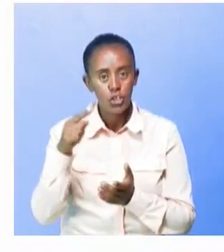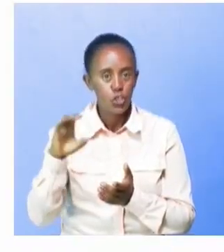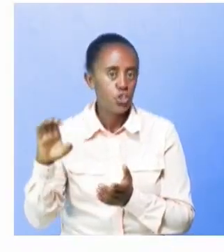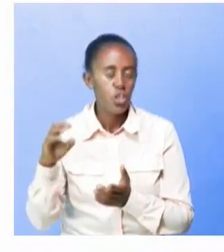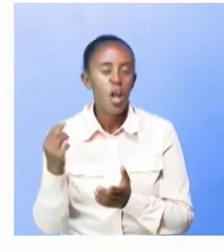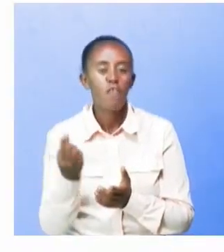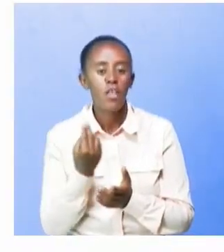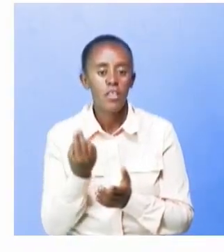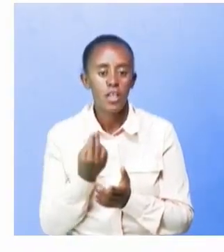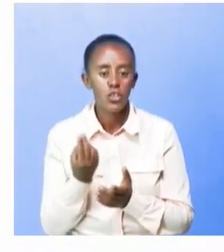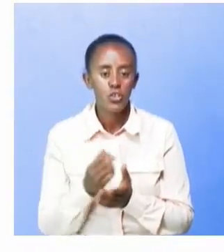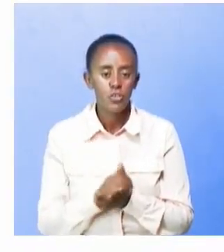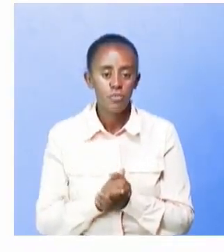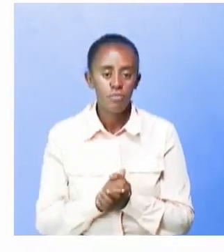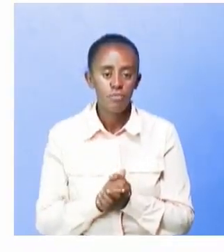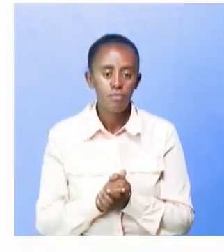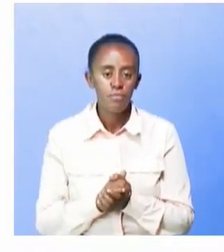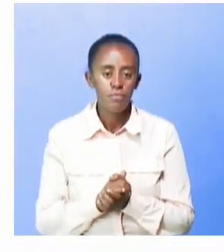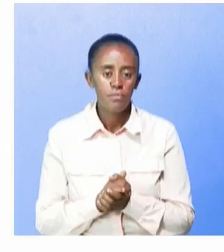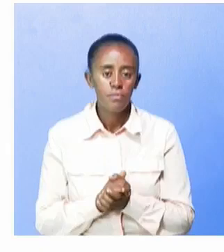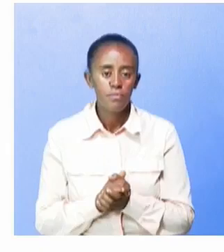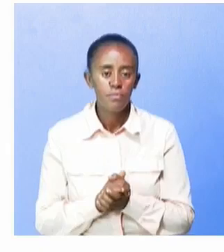advantage.